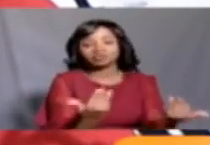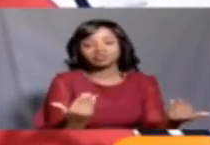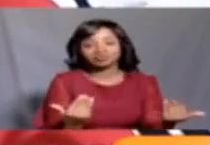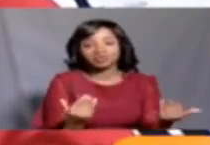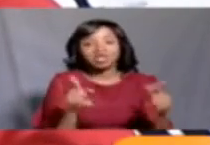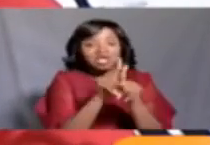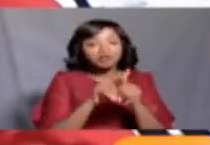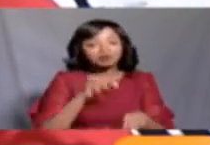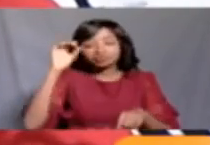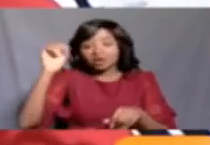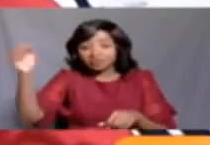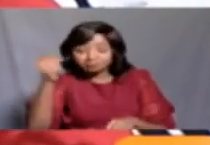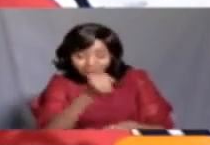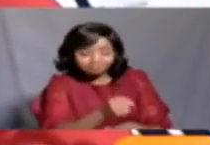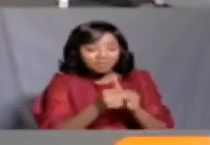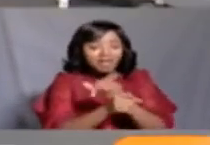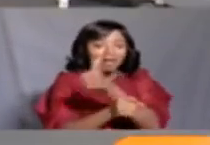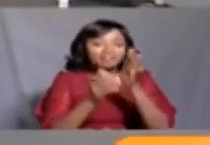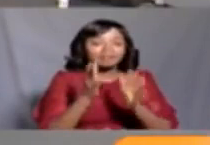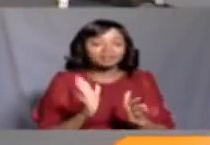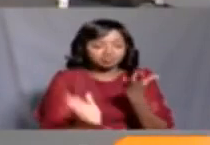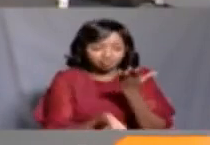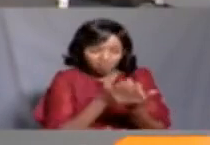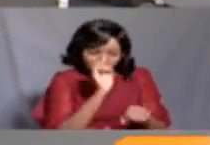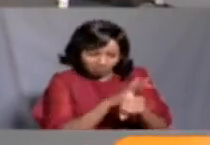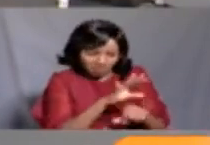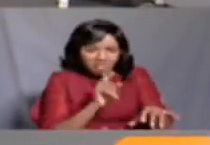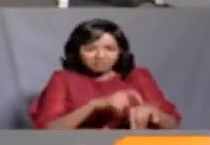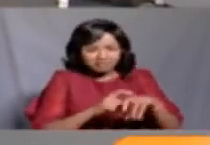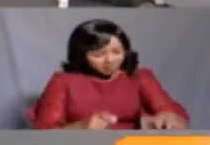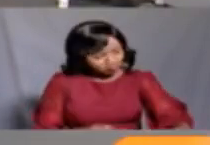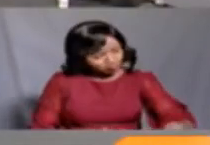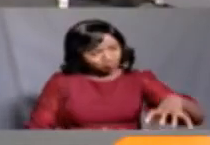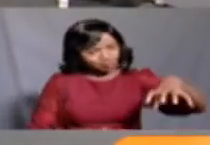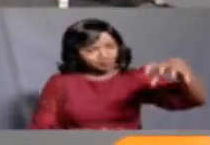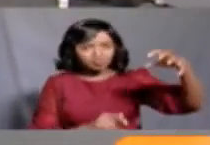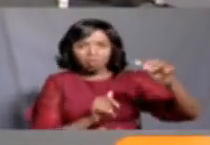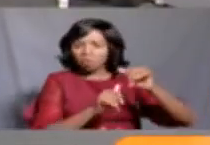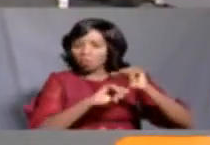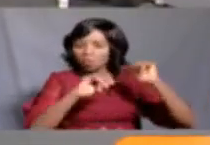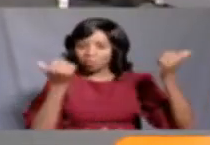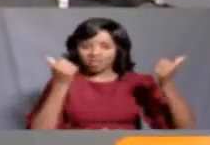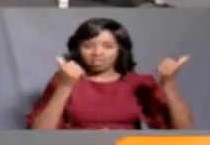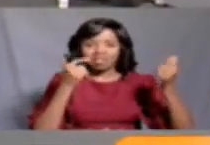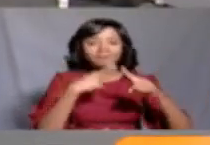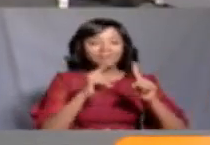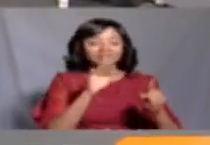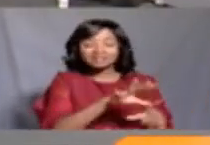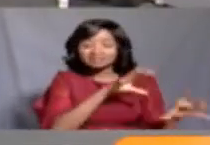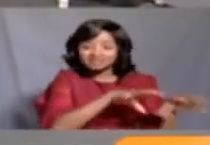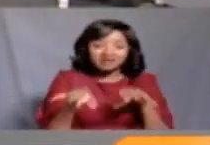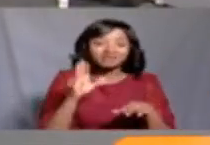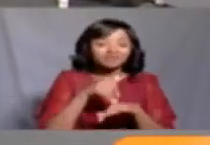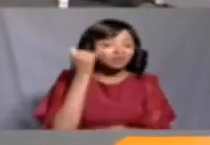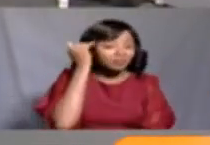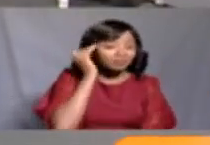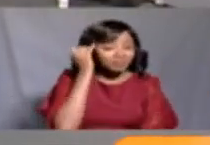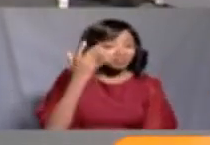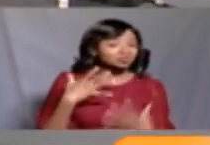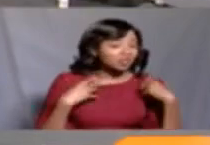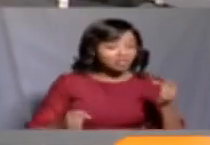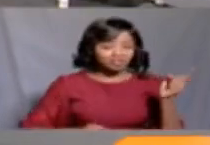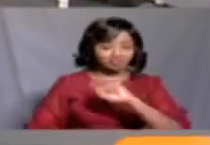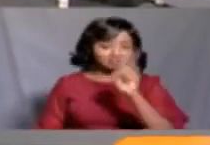able to counsel them and guide them up, so that these children or their sons and daughters may not actually suffer from mental